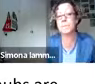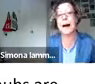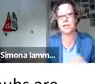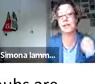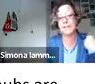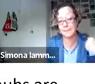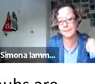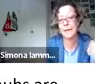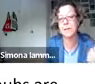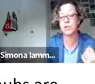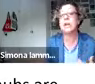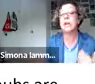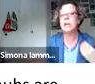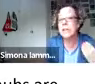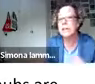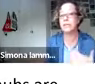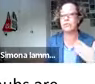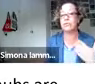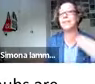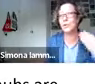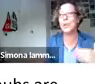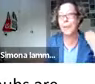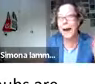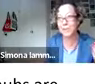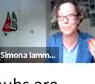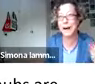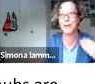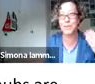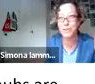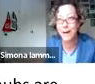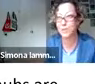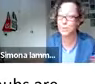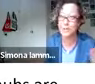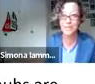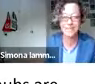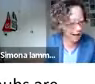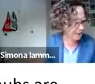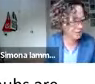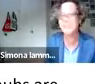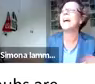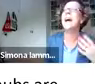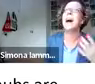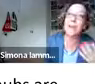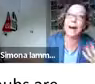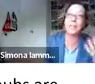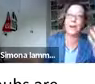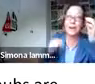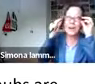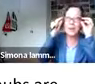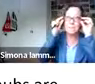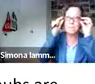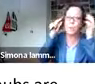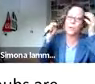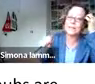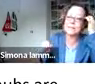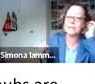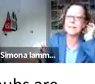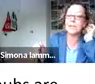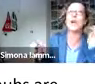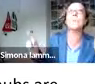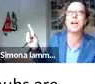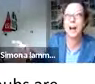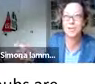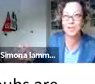pure spatial explanation need really to go back to market structure, which is actually a rather